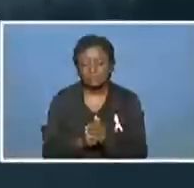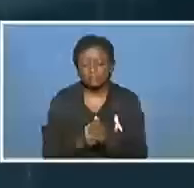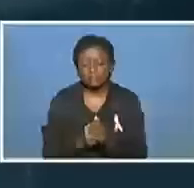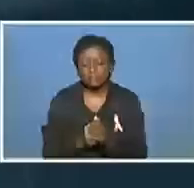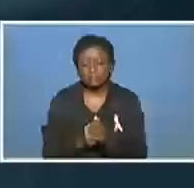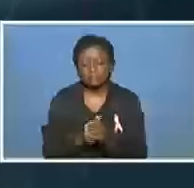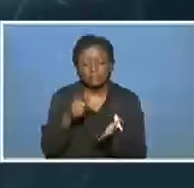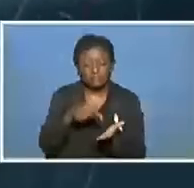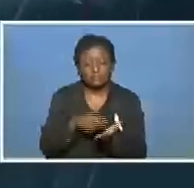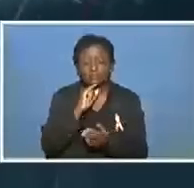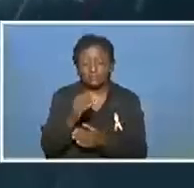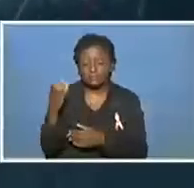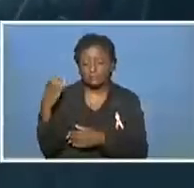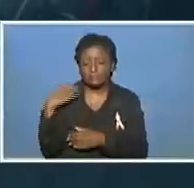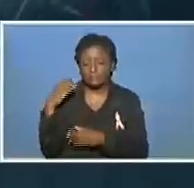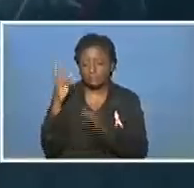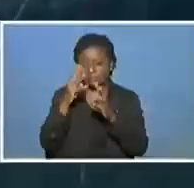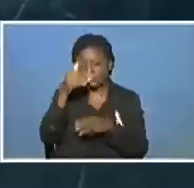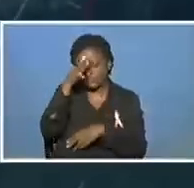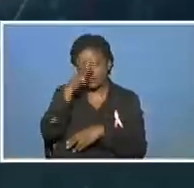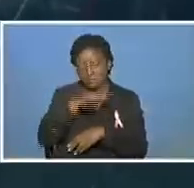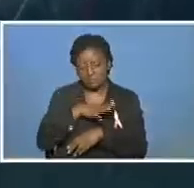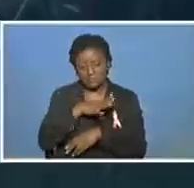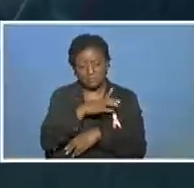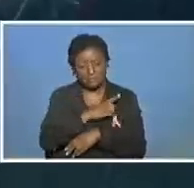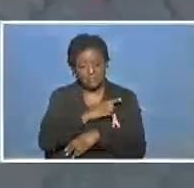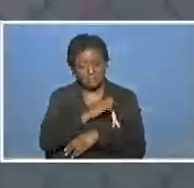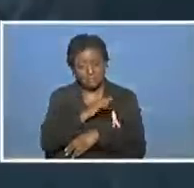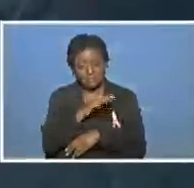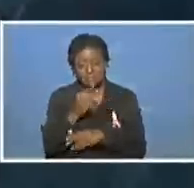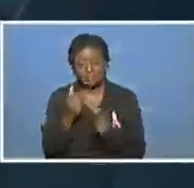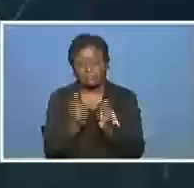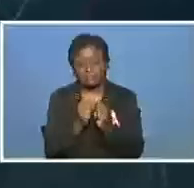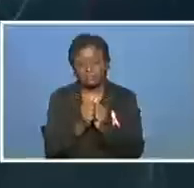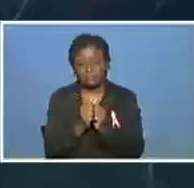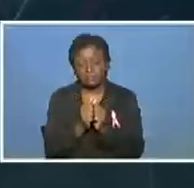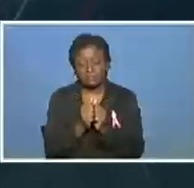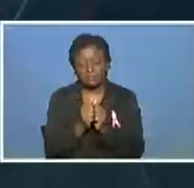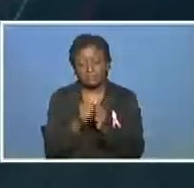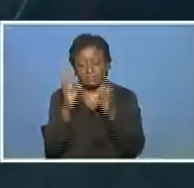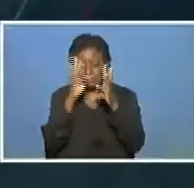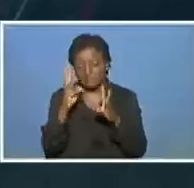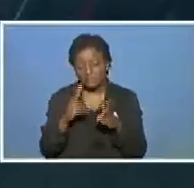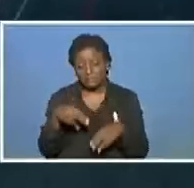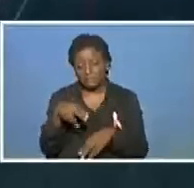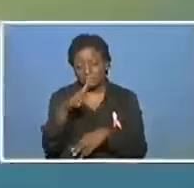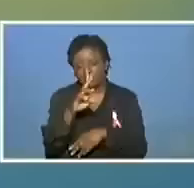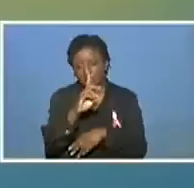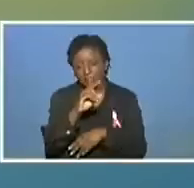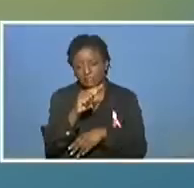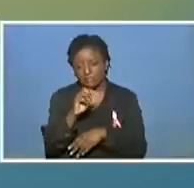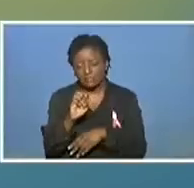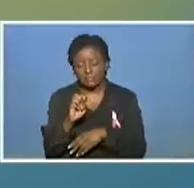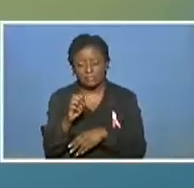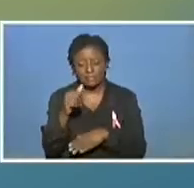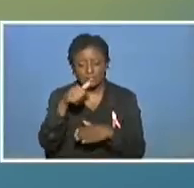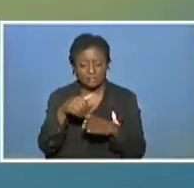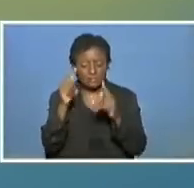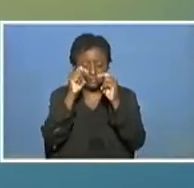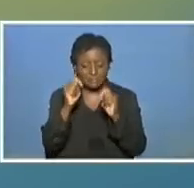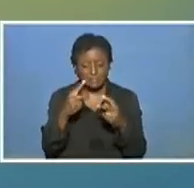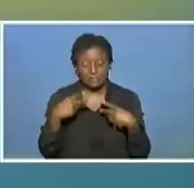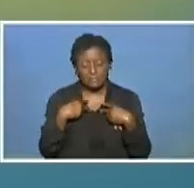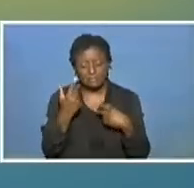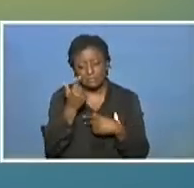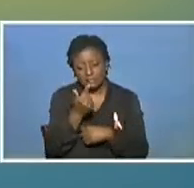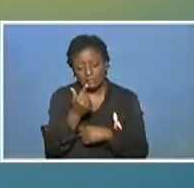Hi, this is Chief Meteorologist Basil Dane with a tropical weather update brought to you by BTC and CBS Bahamas. In the tropics, we have a couple of tropical